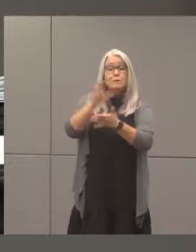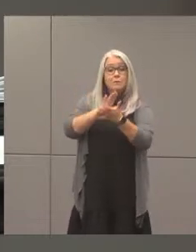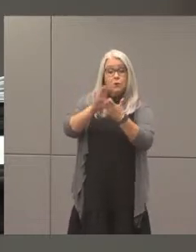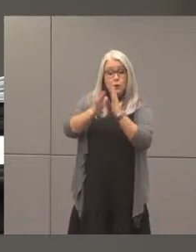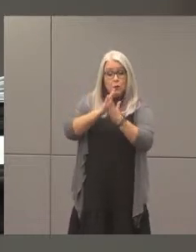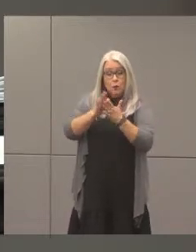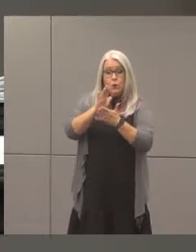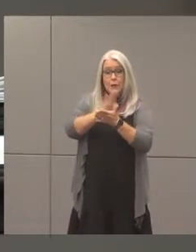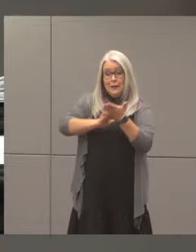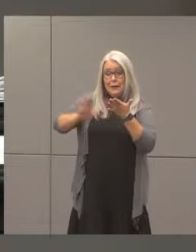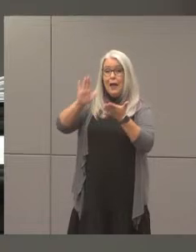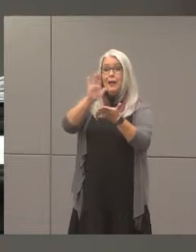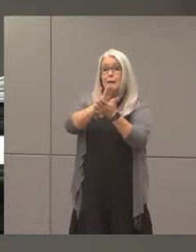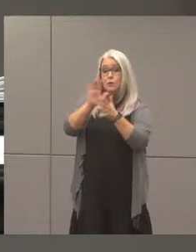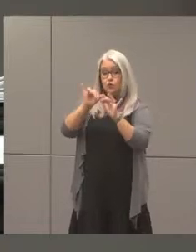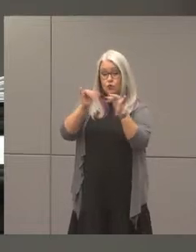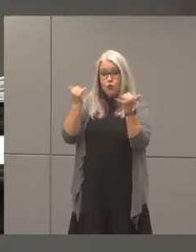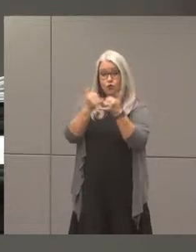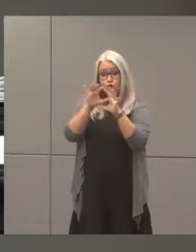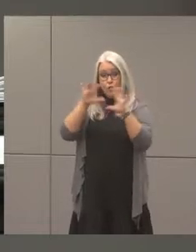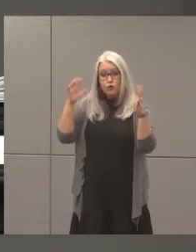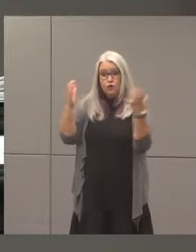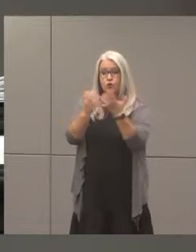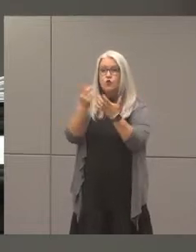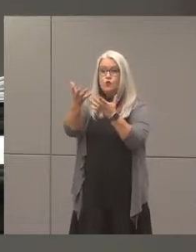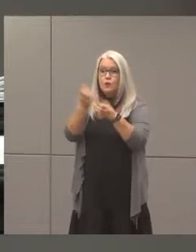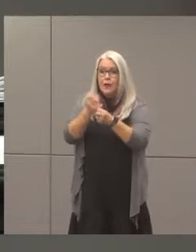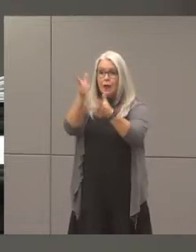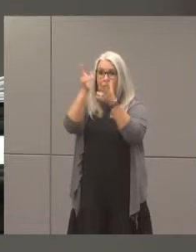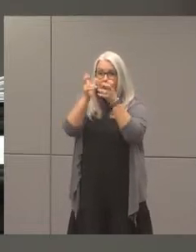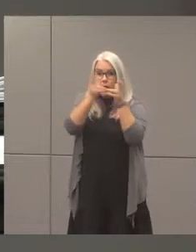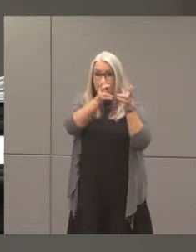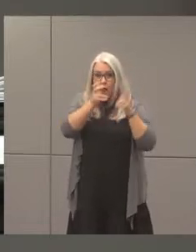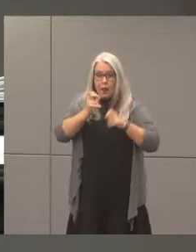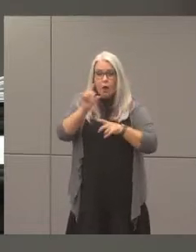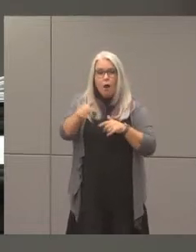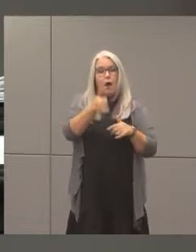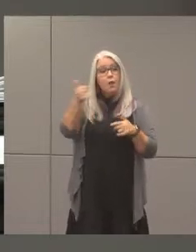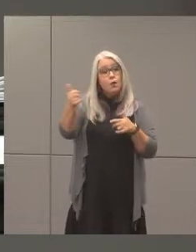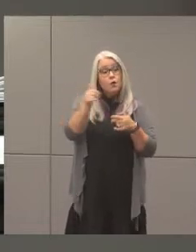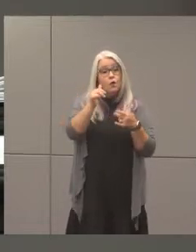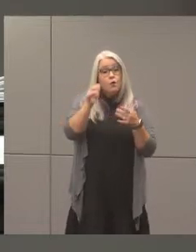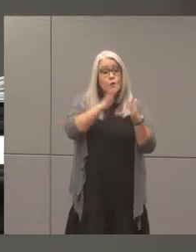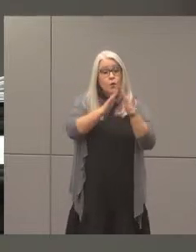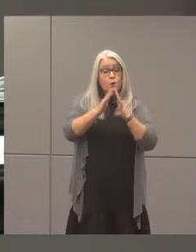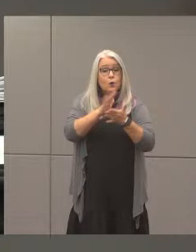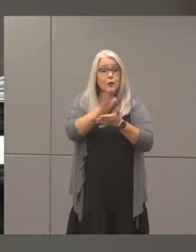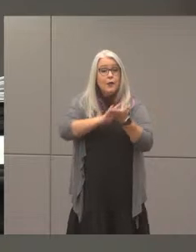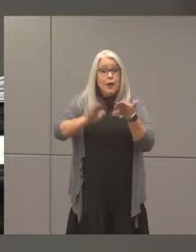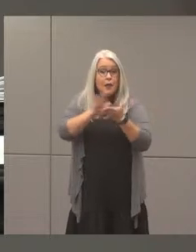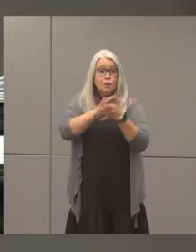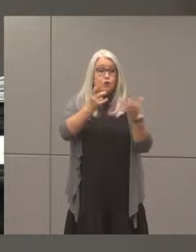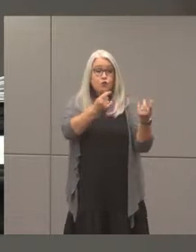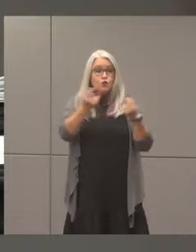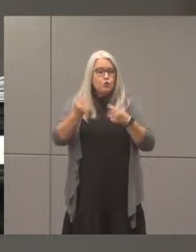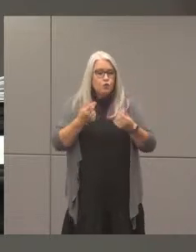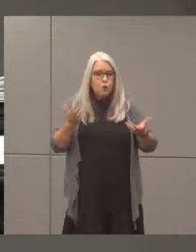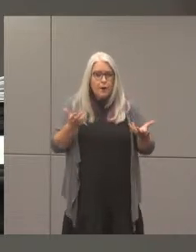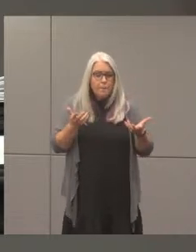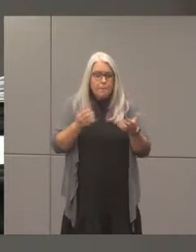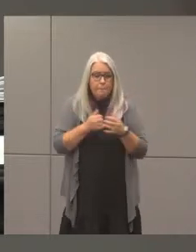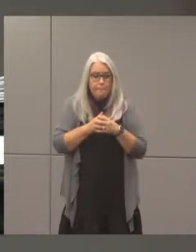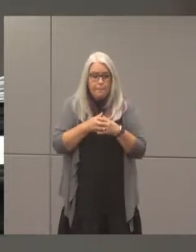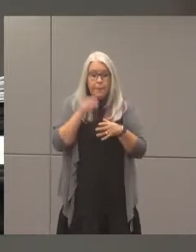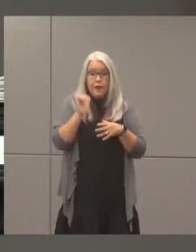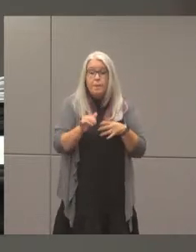Association to get their input for what other community colleges are doing. That